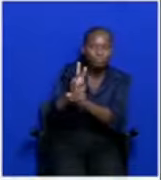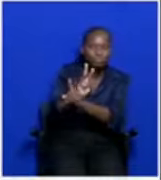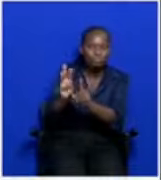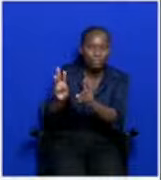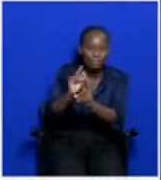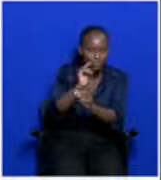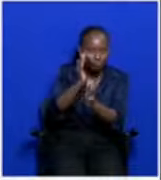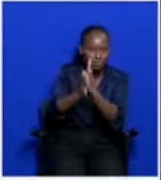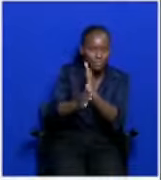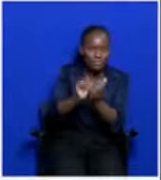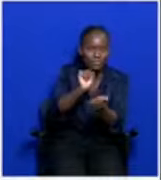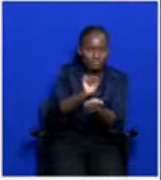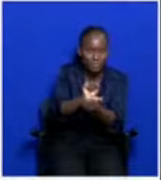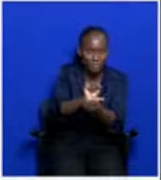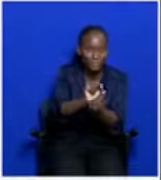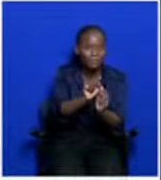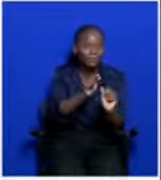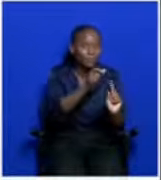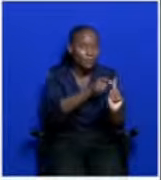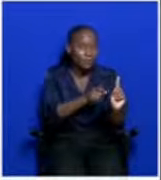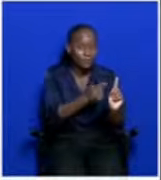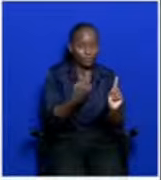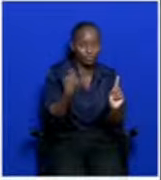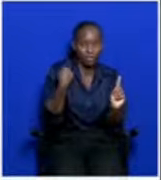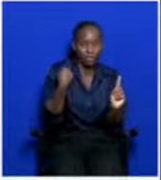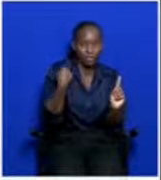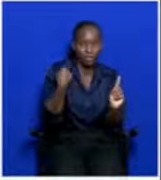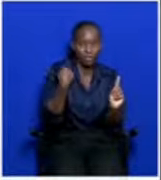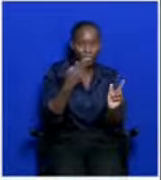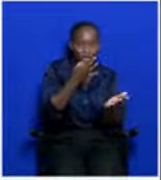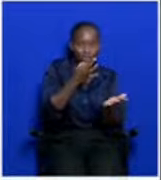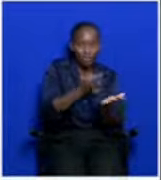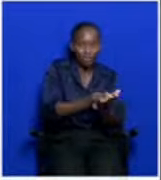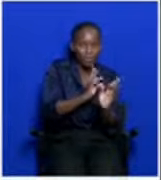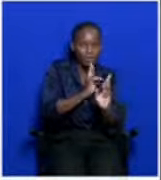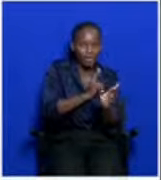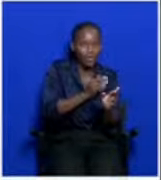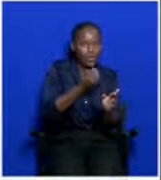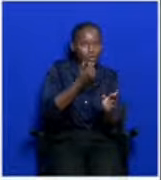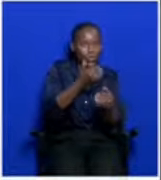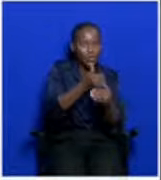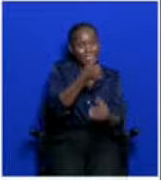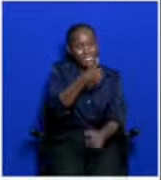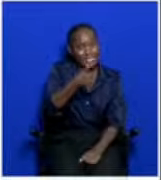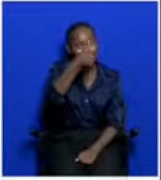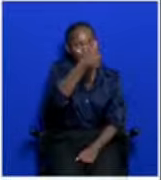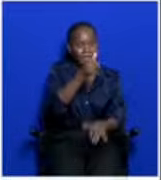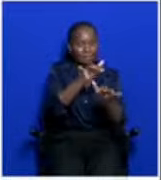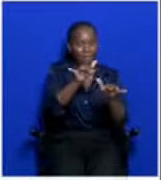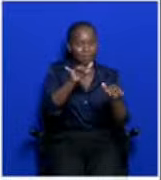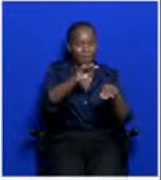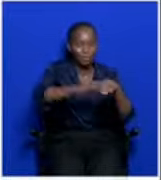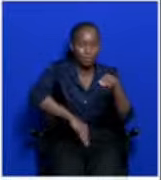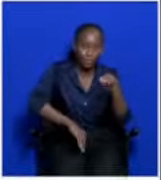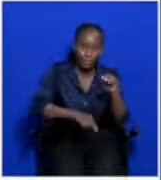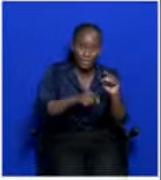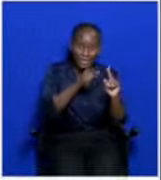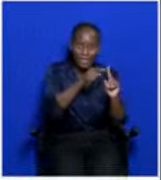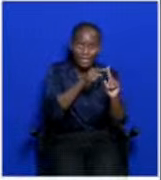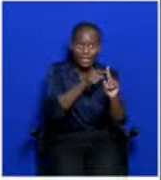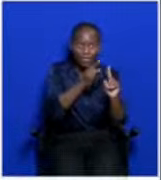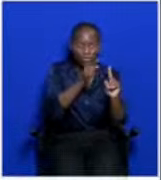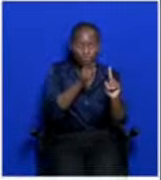the recommendation, it will be the senior public prosecutor to the director of public prosecution, because each and every